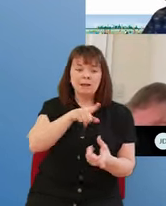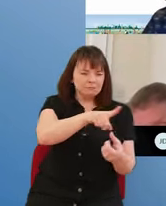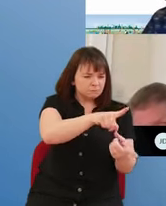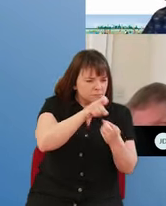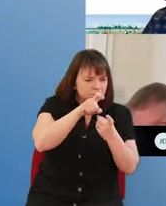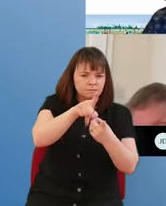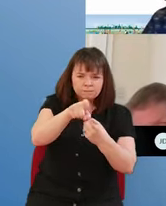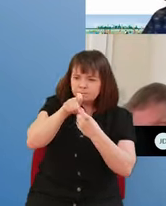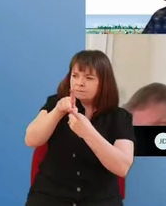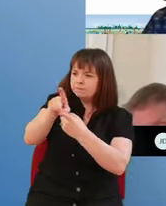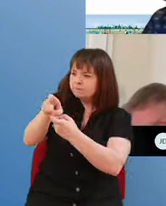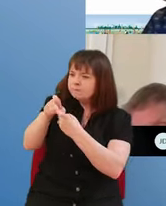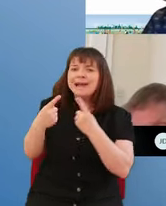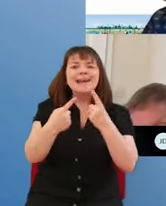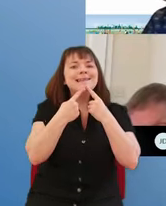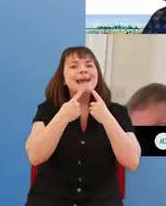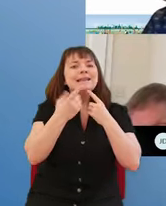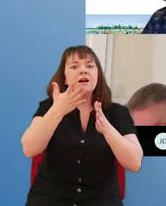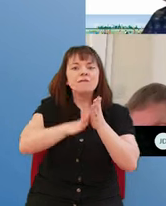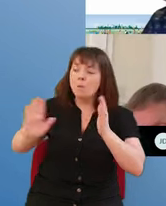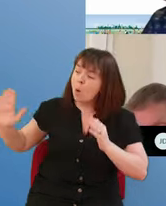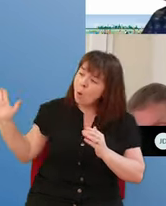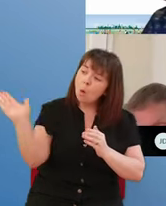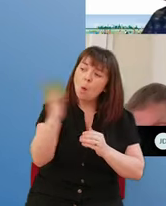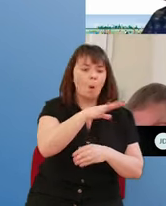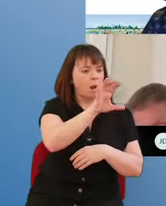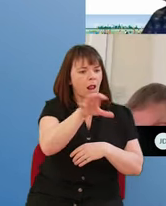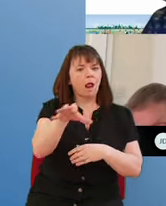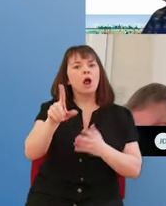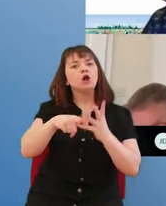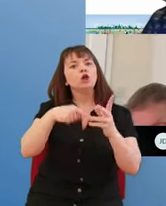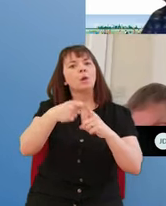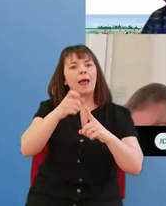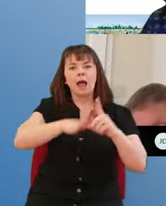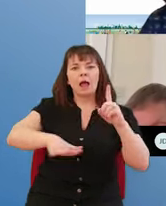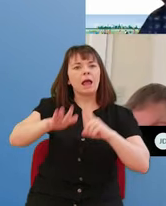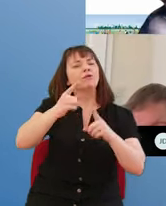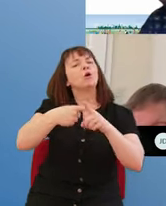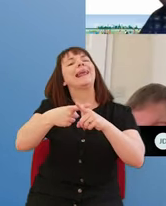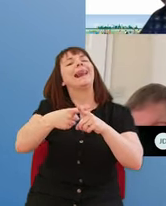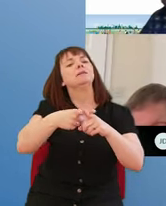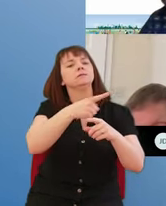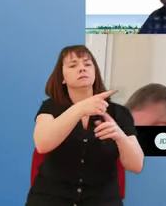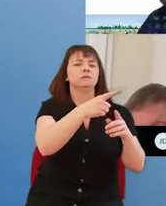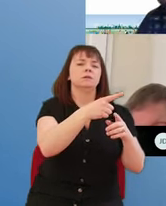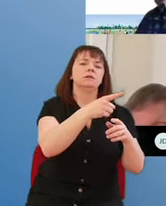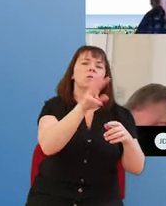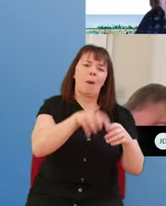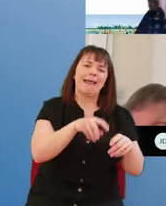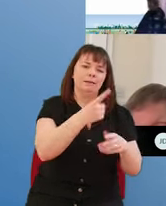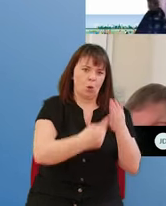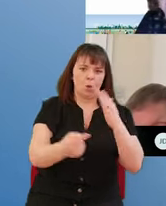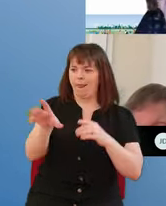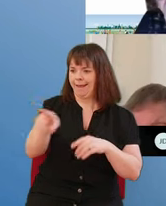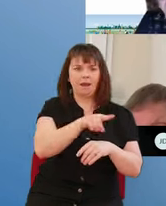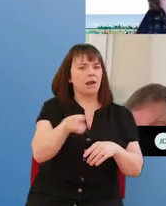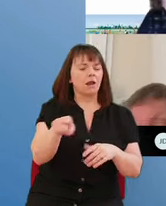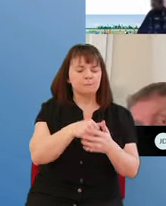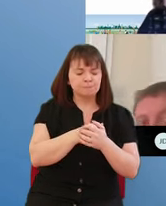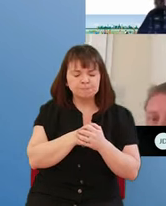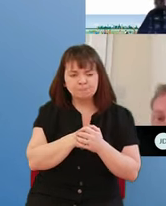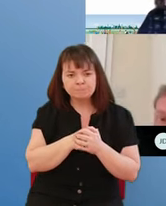and outcomes framework and those practices who in the past have historically perhaps not achieved as well as they might have done.